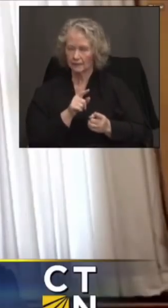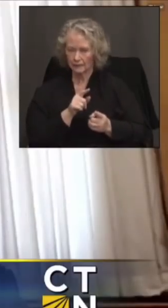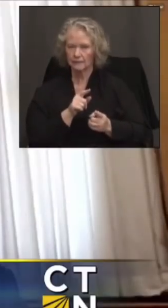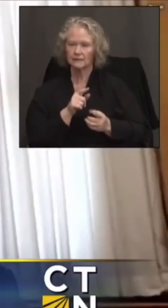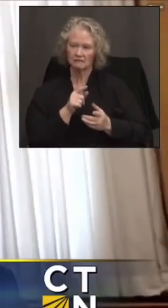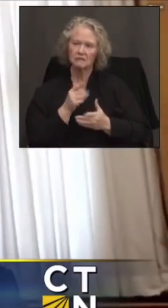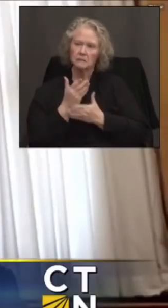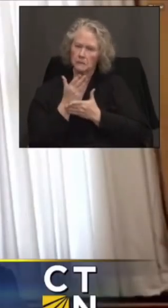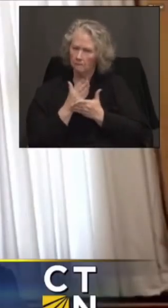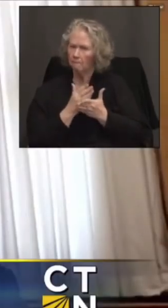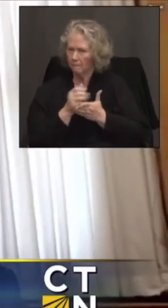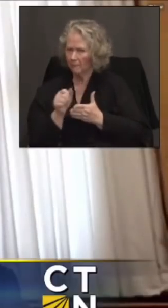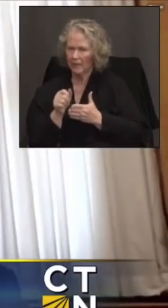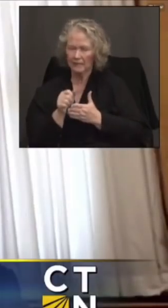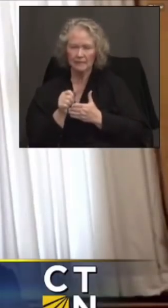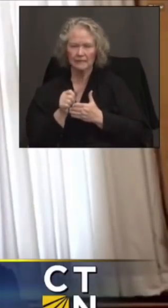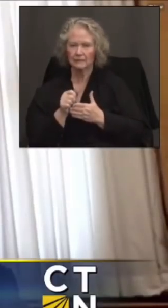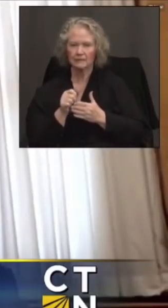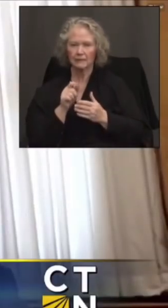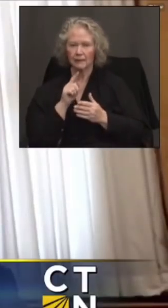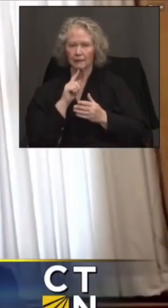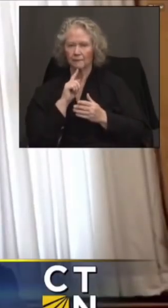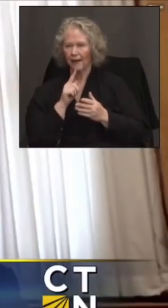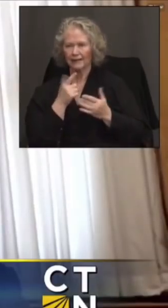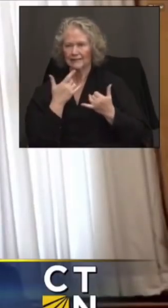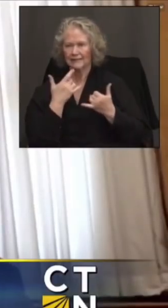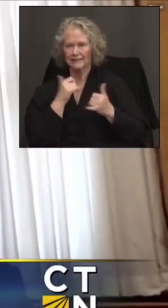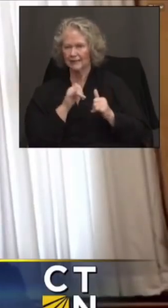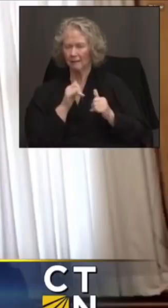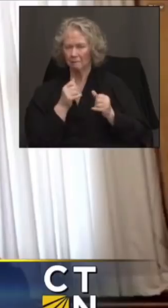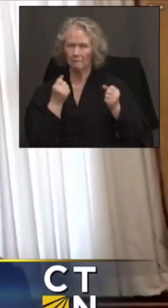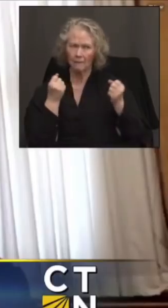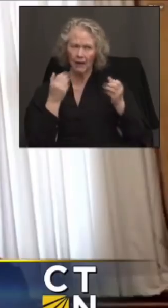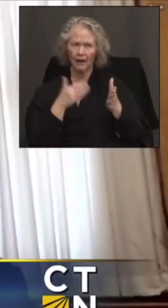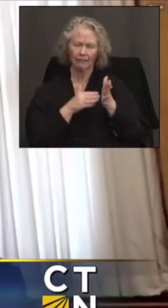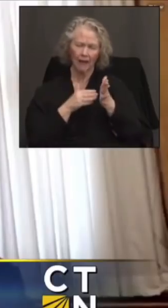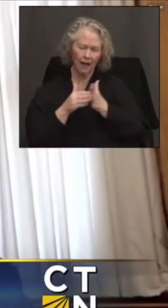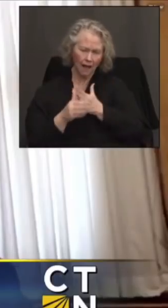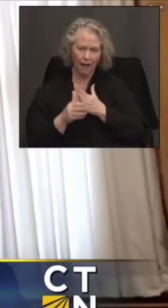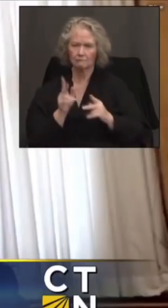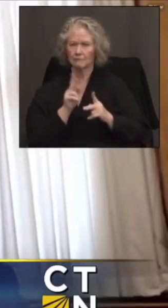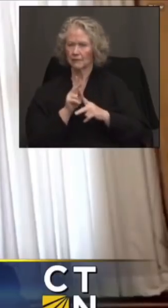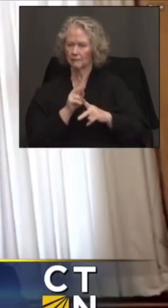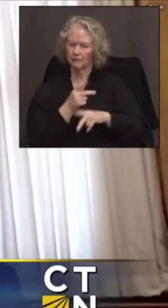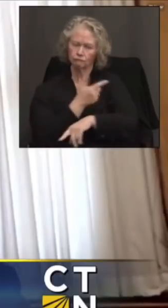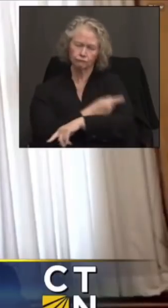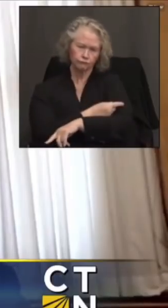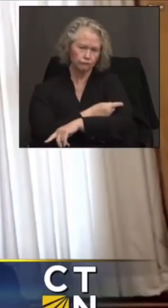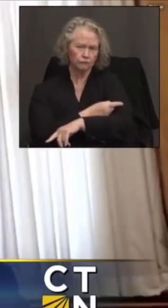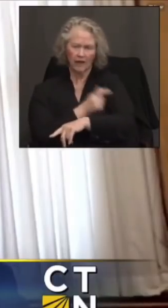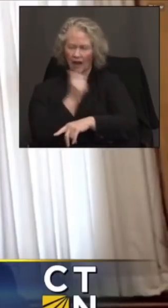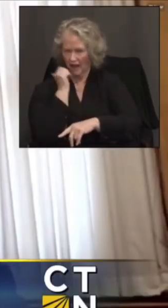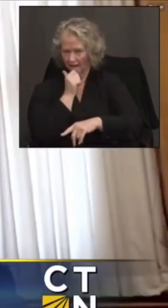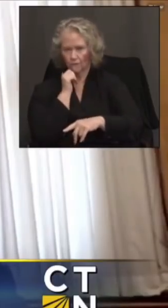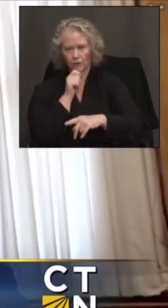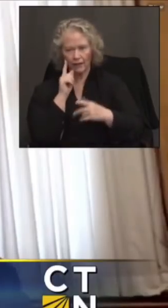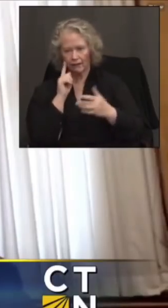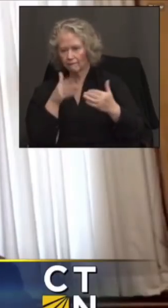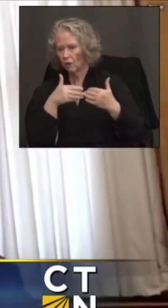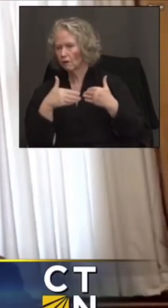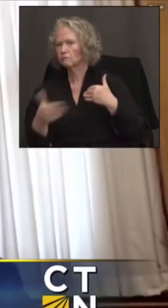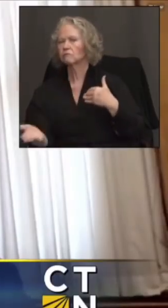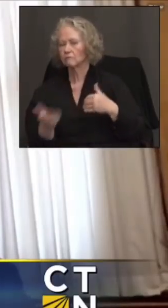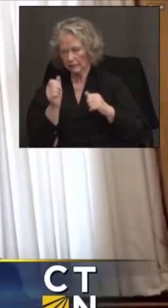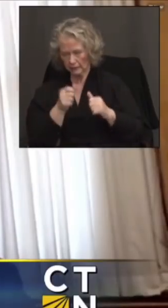some degree, but it's still tens of thousands of people being vaccinated every day for, the foreseeable future.